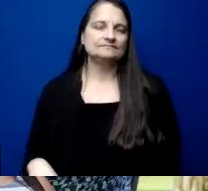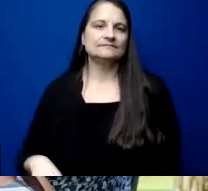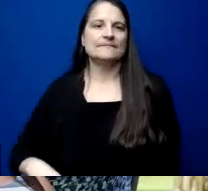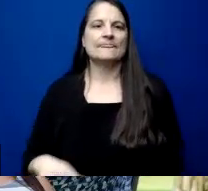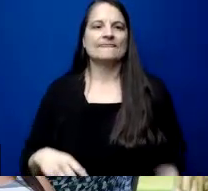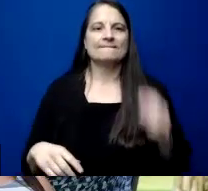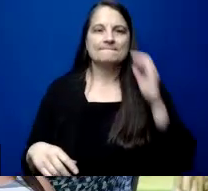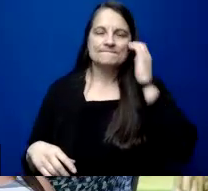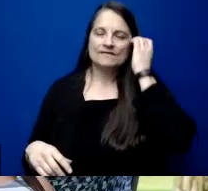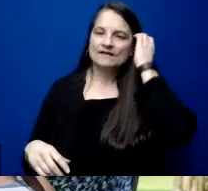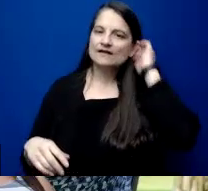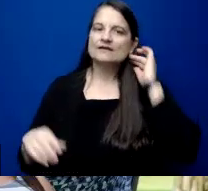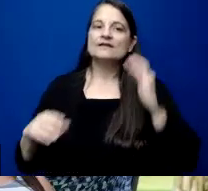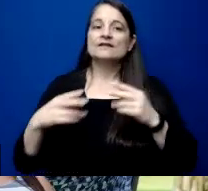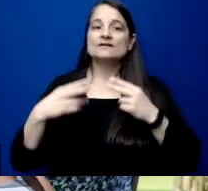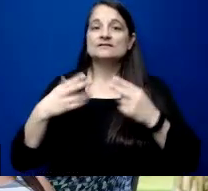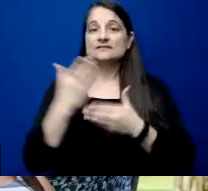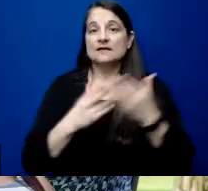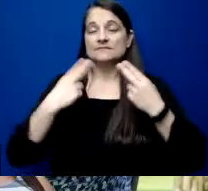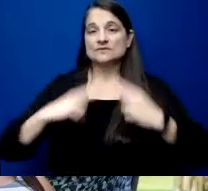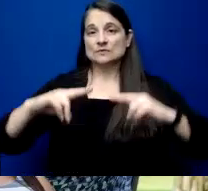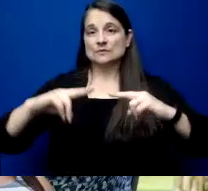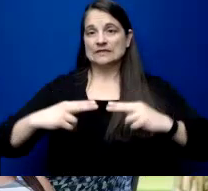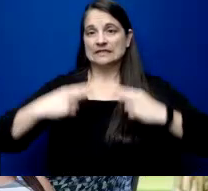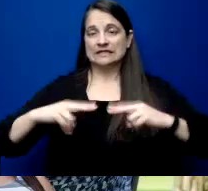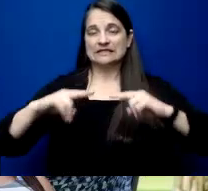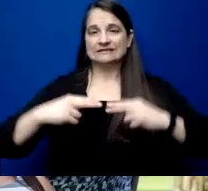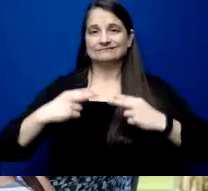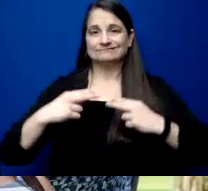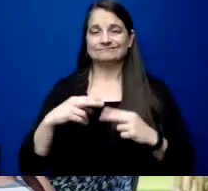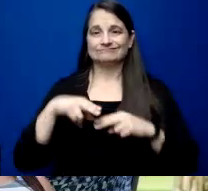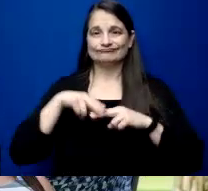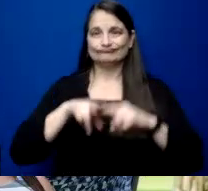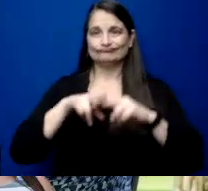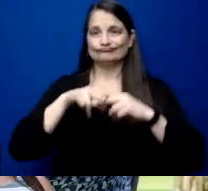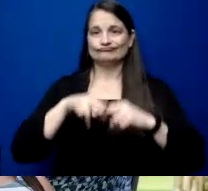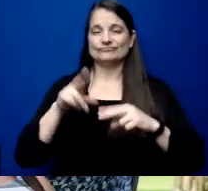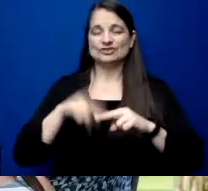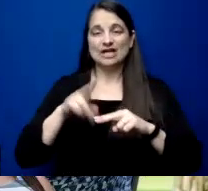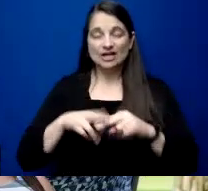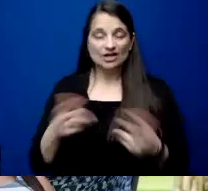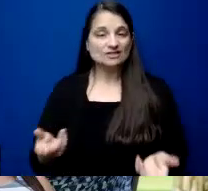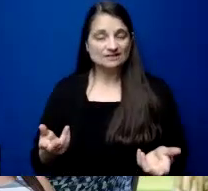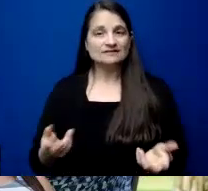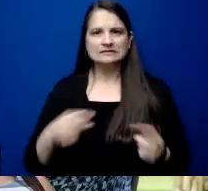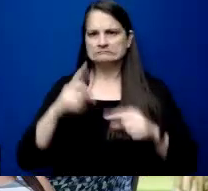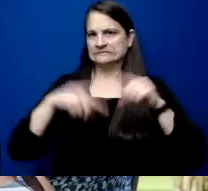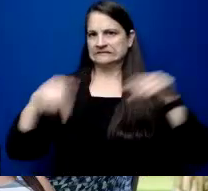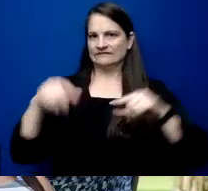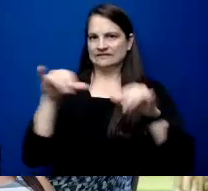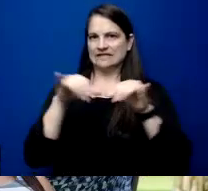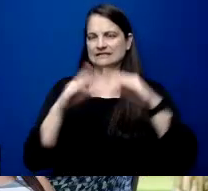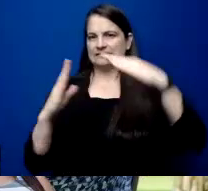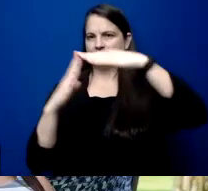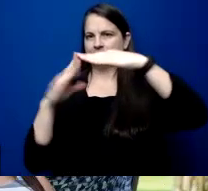a variety of swing and hammock chairs that are portable and of varying sizes. The one in the upper